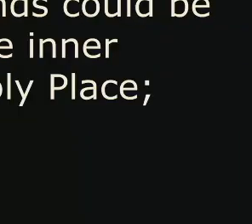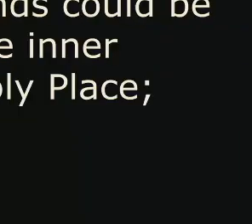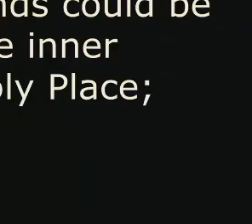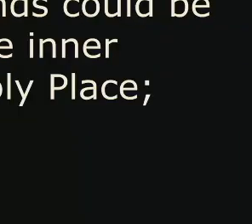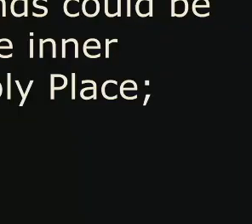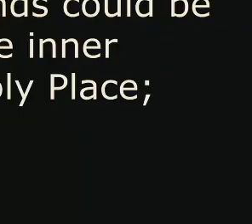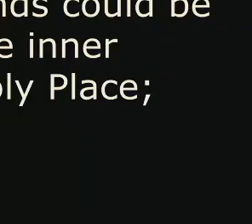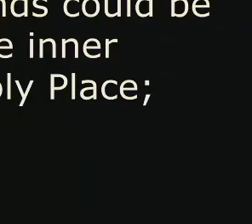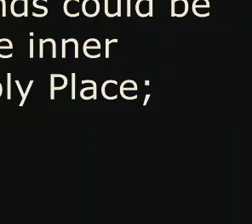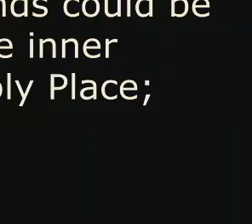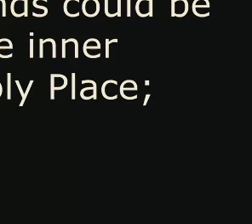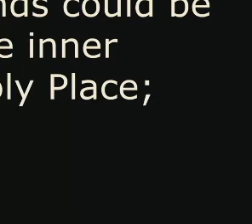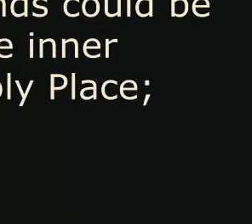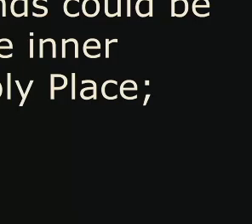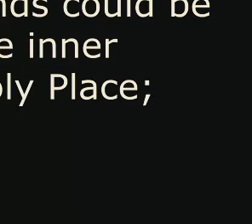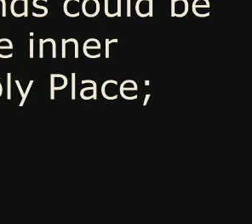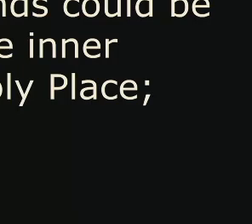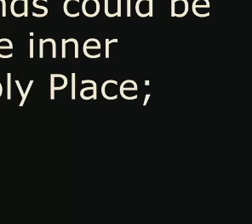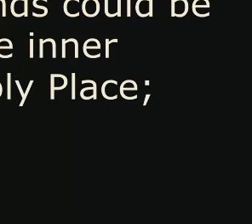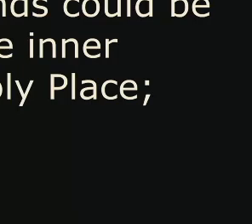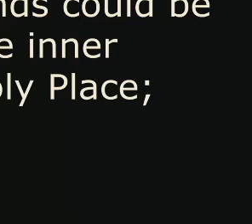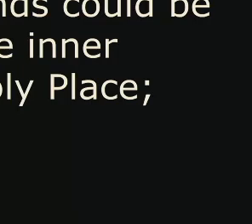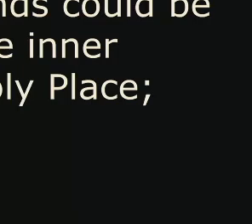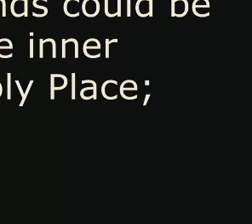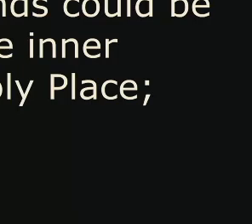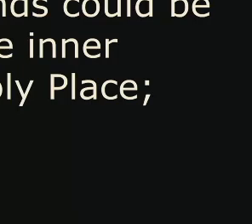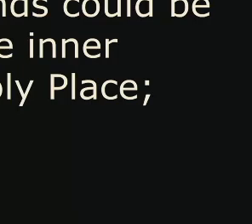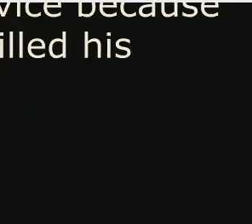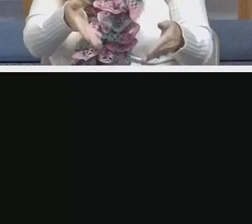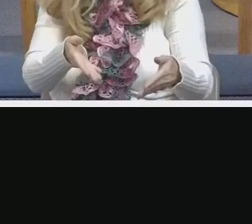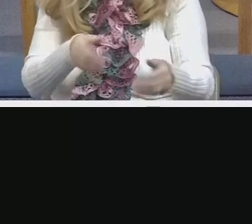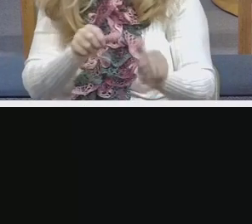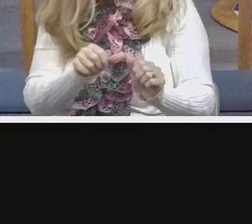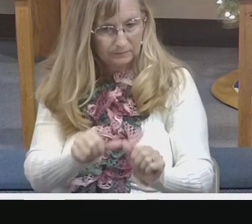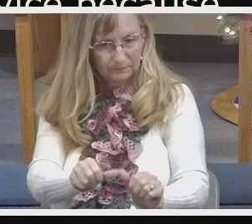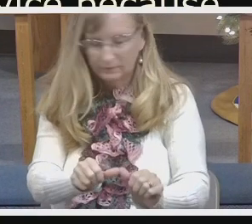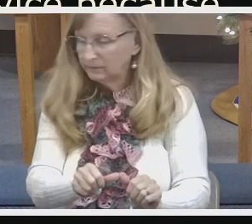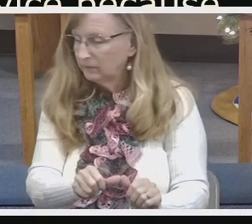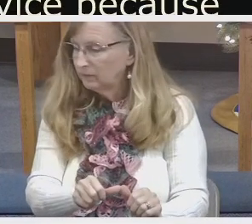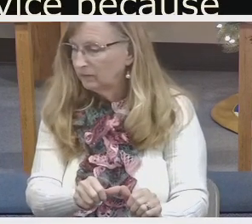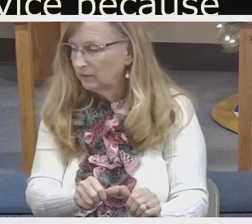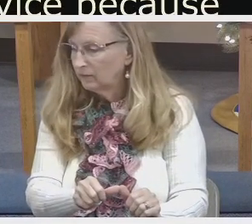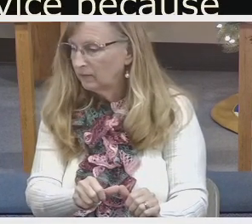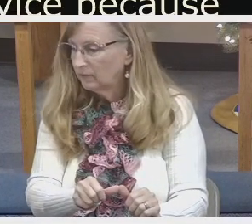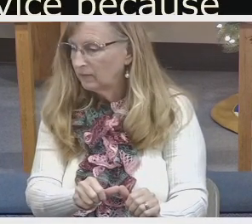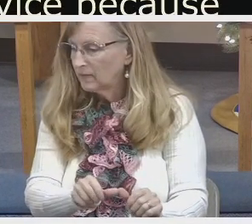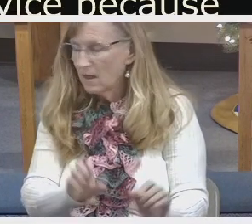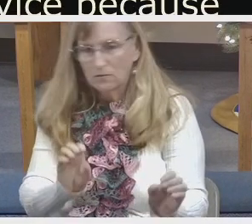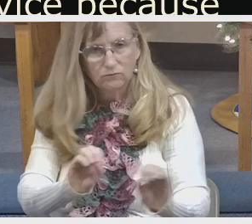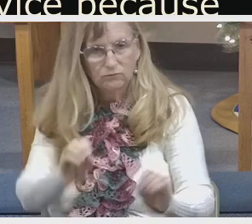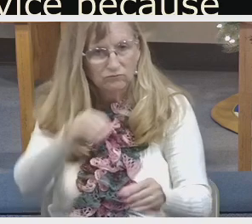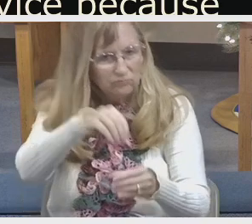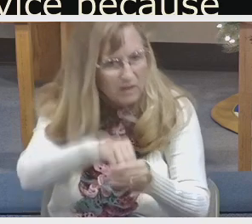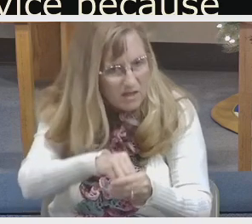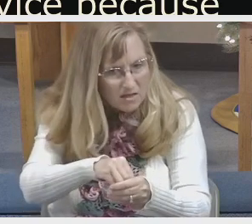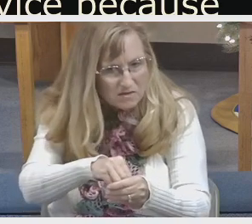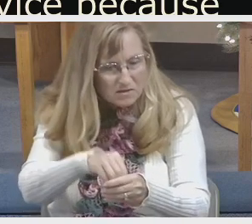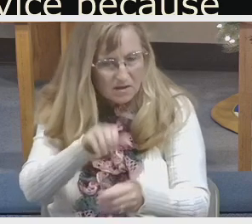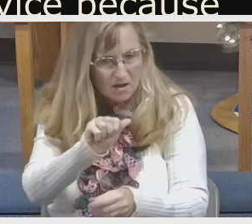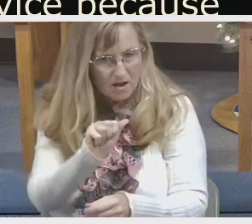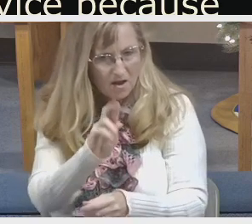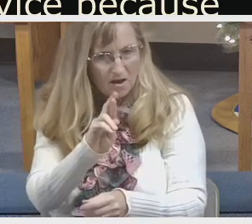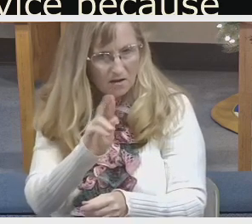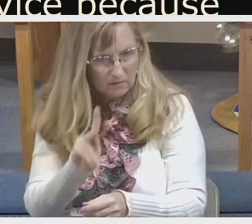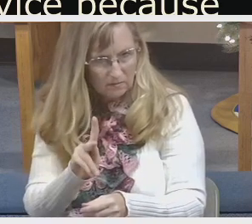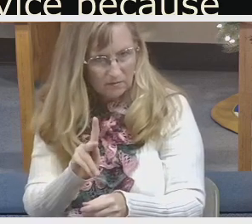outside of the holy place. And they are still there today. There was nothing in the ark except the two